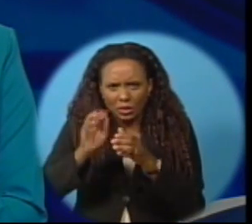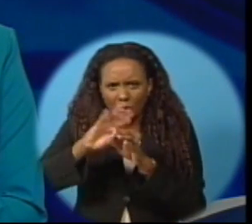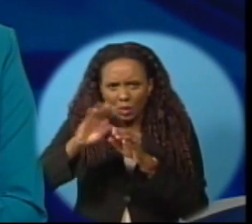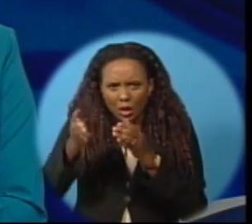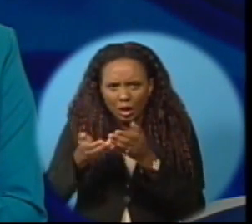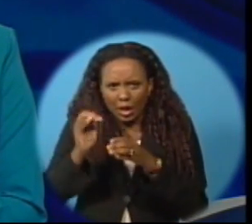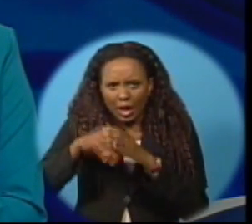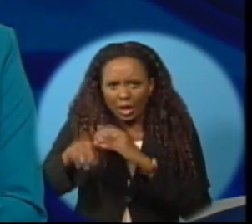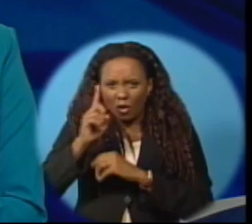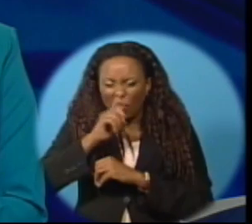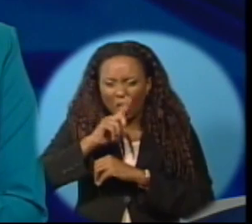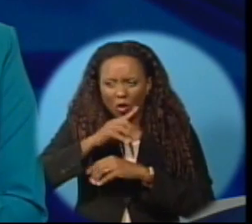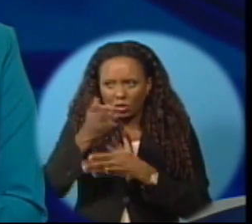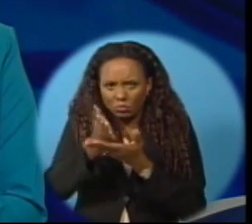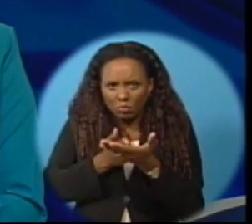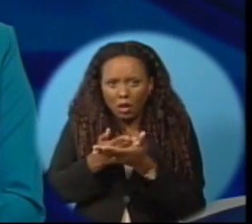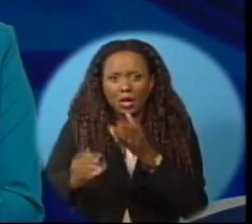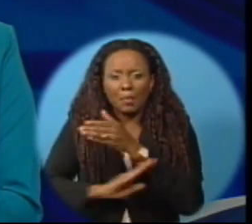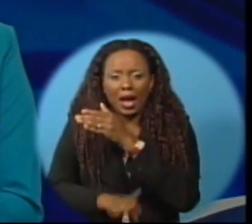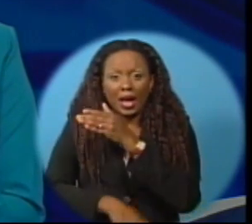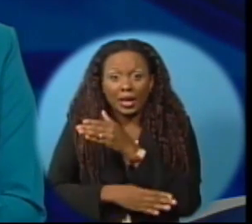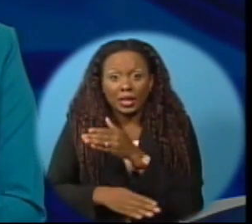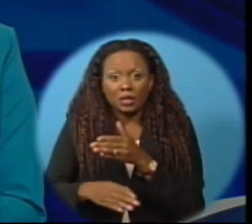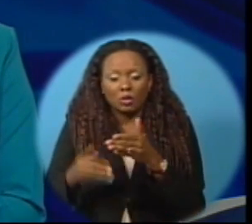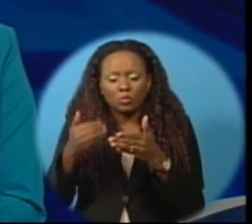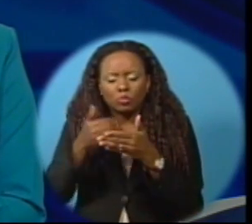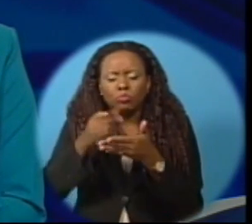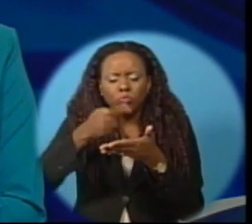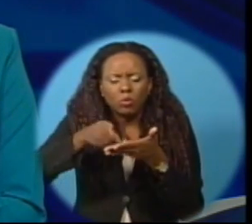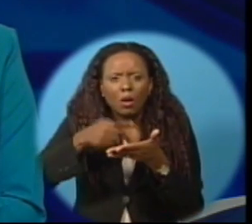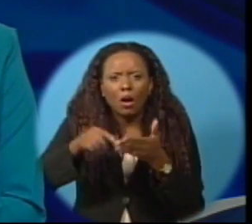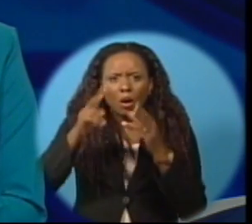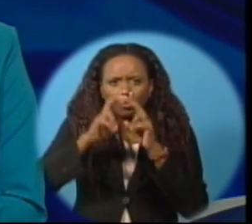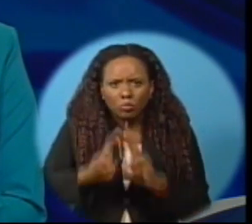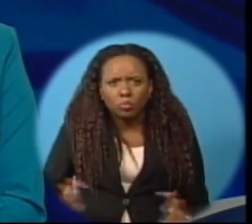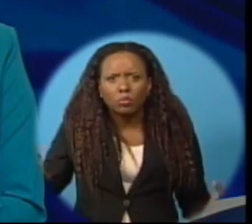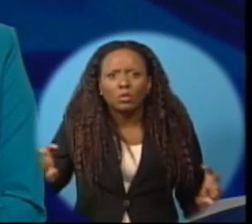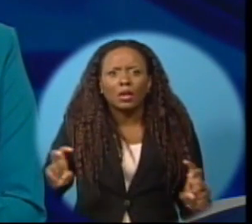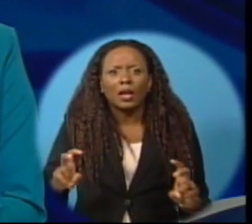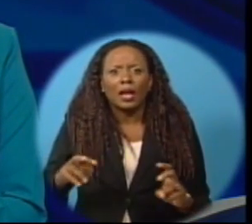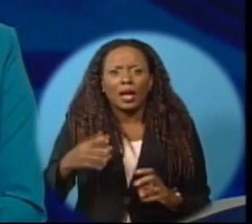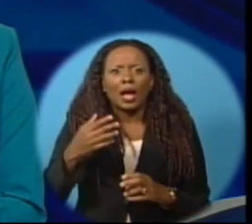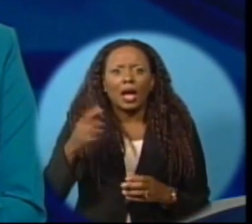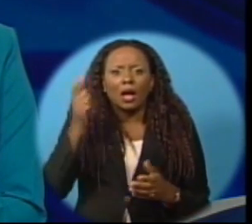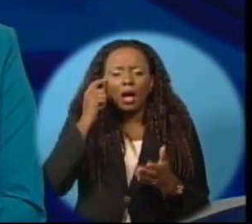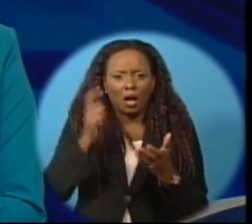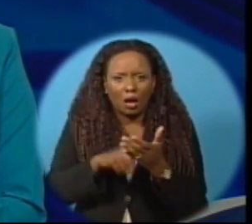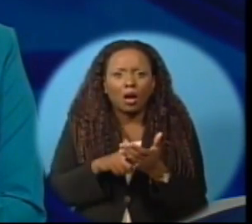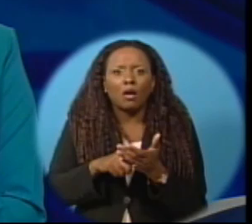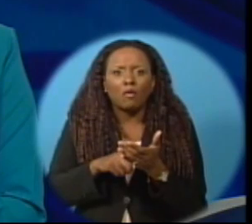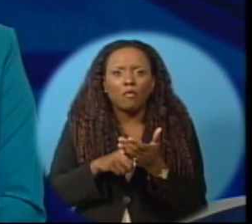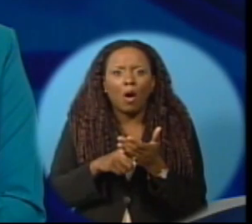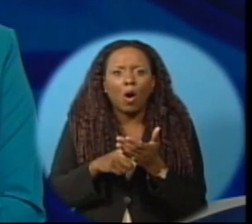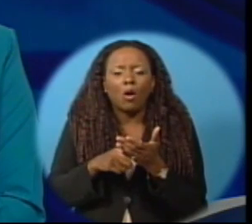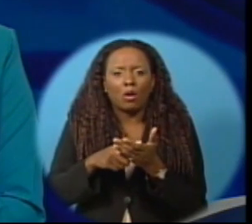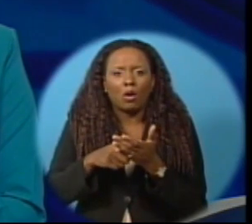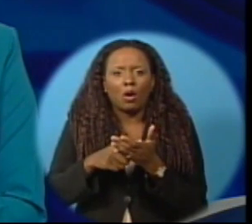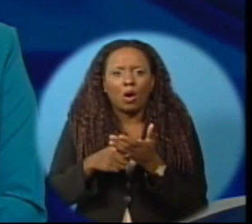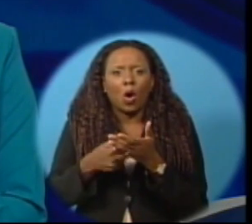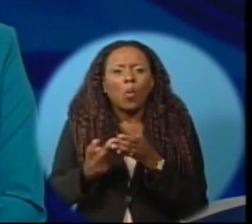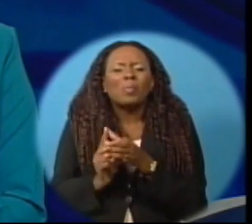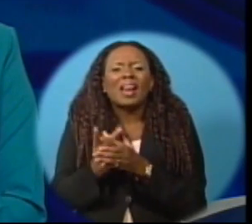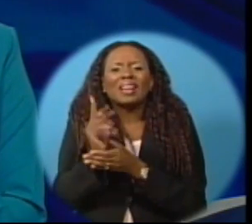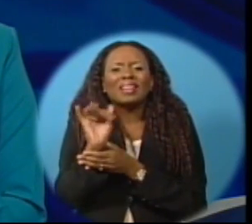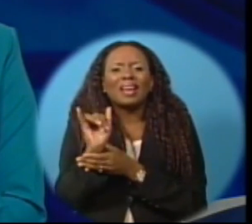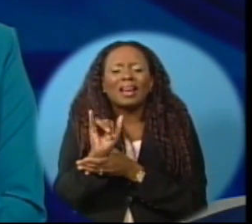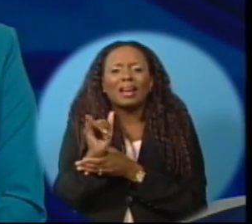in a false compartment. A closer examination of the packages was done, and plant material suspected to be cannabis was found.